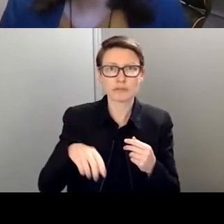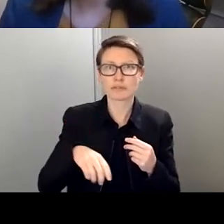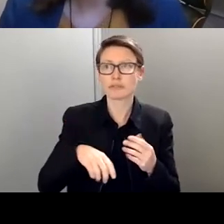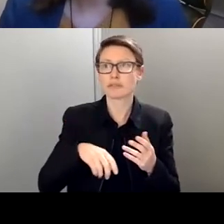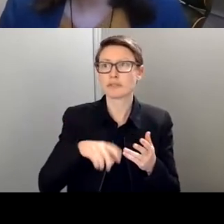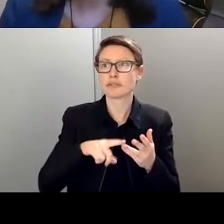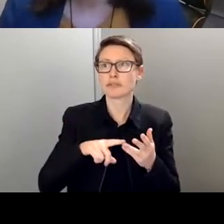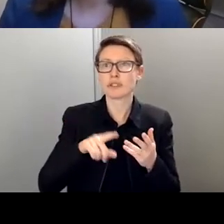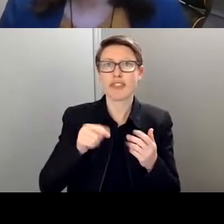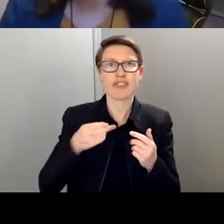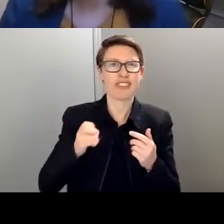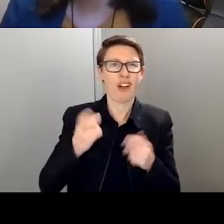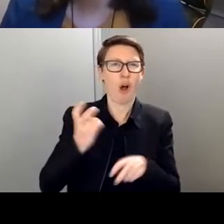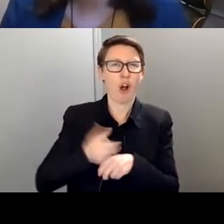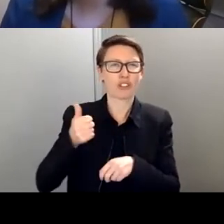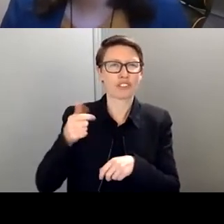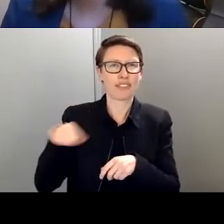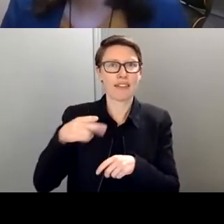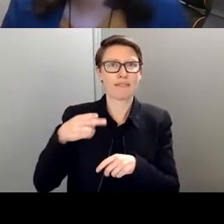Insecure,